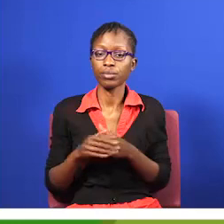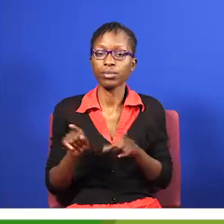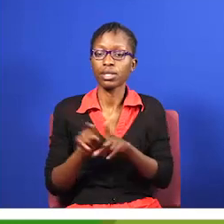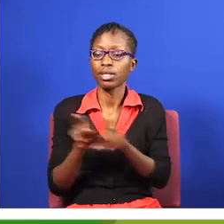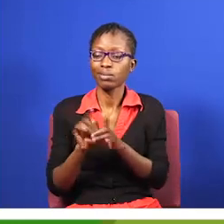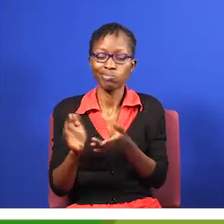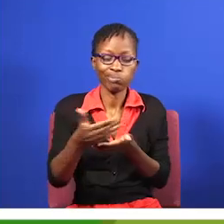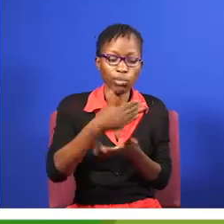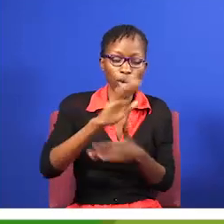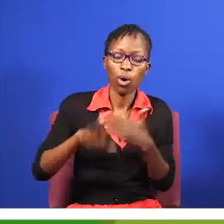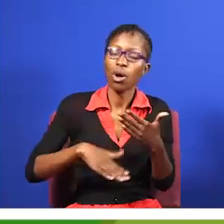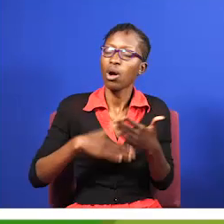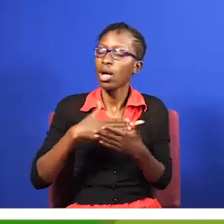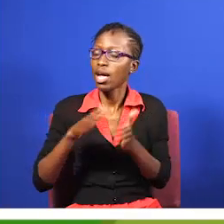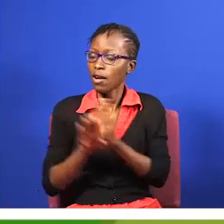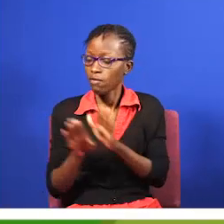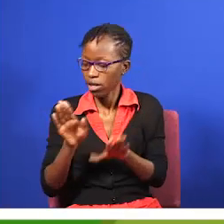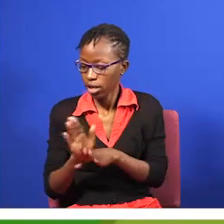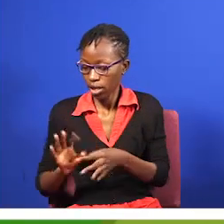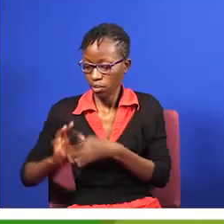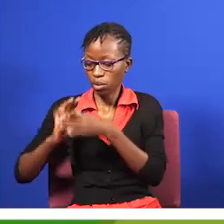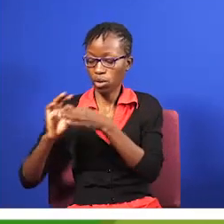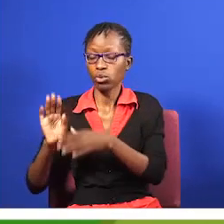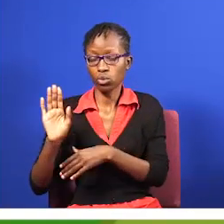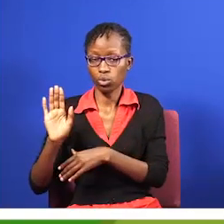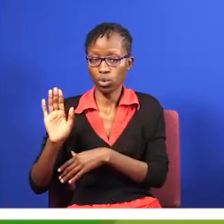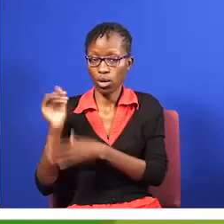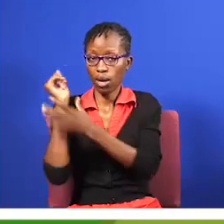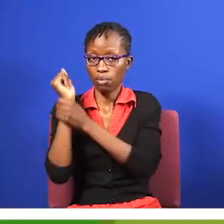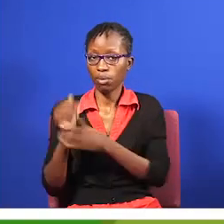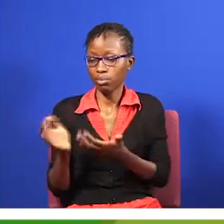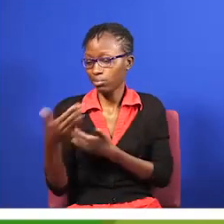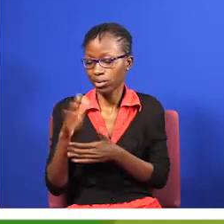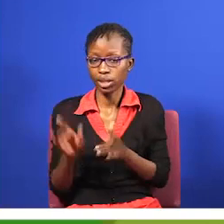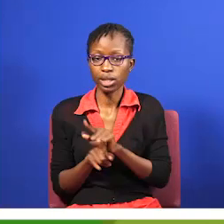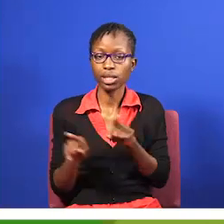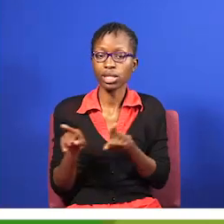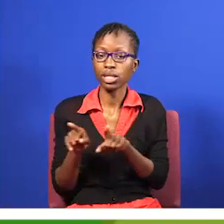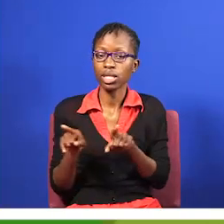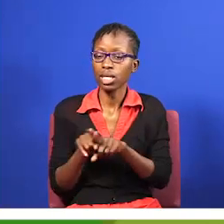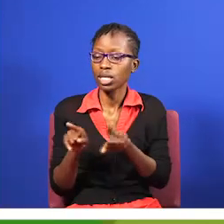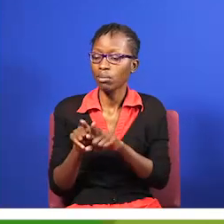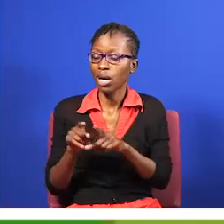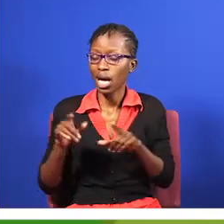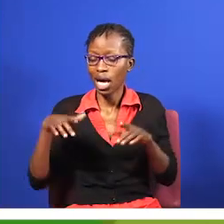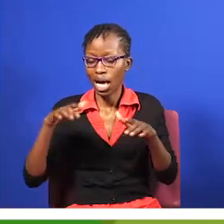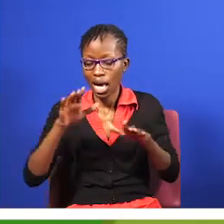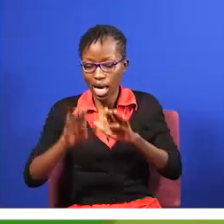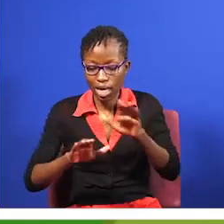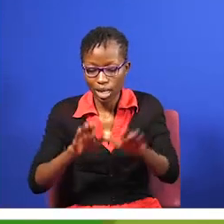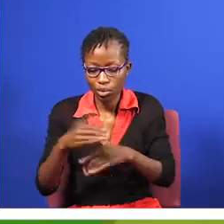he also took all the belongings, all the things that belonged to him, including the animals,